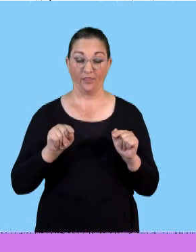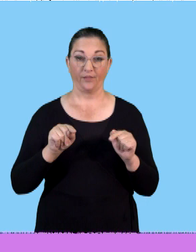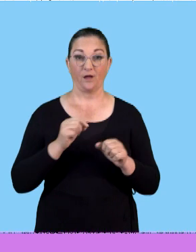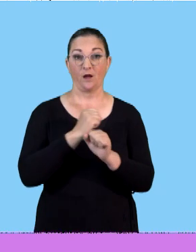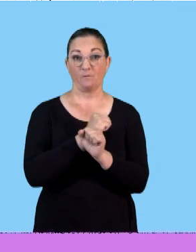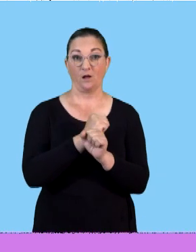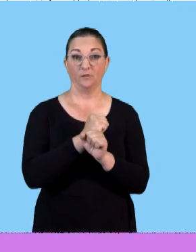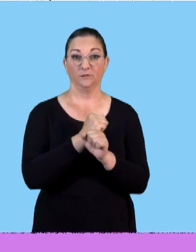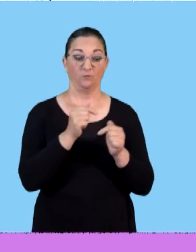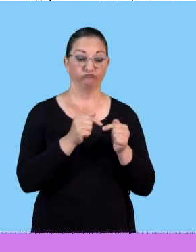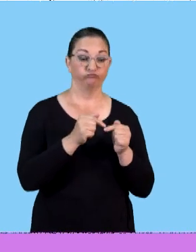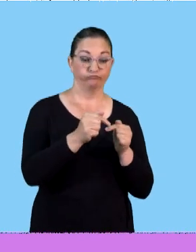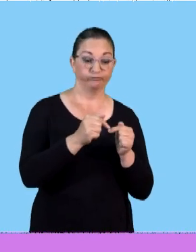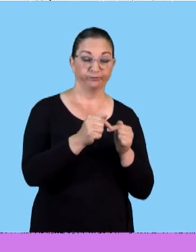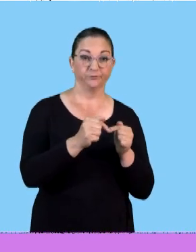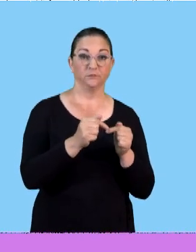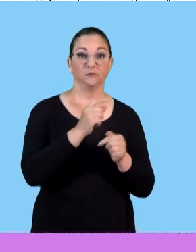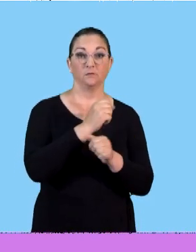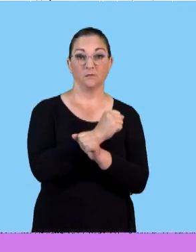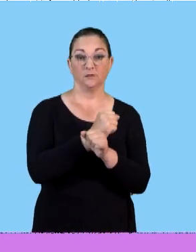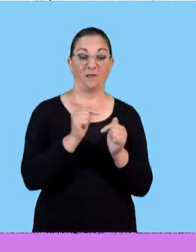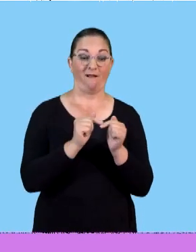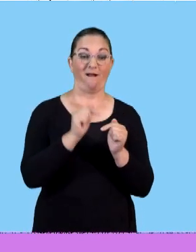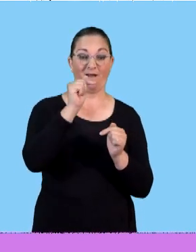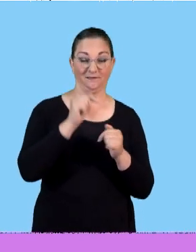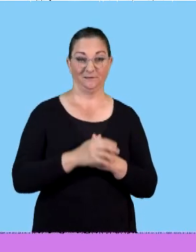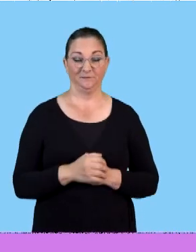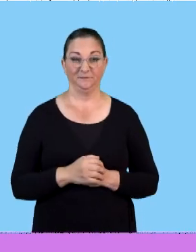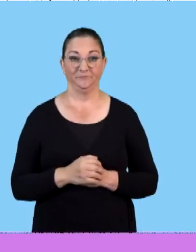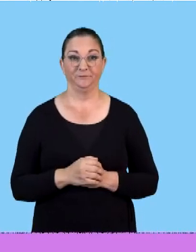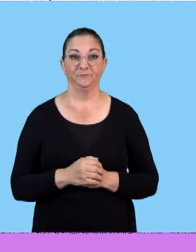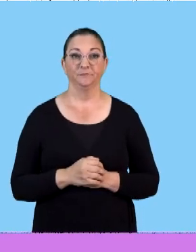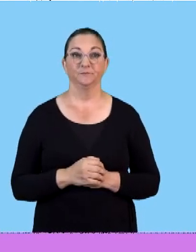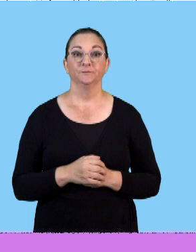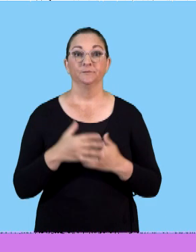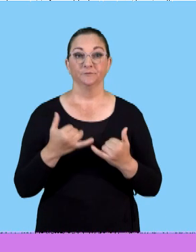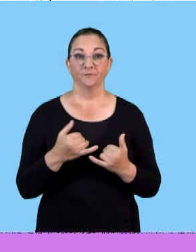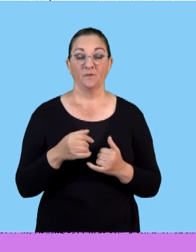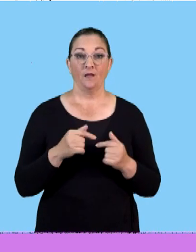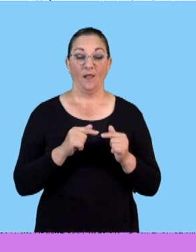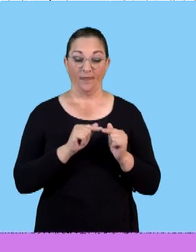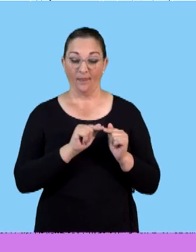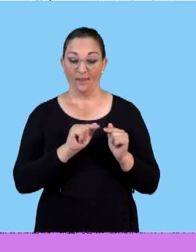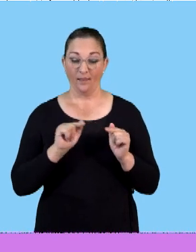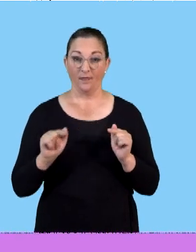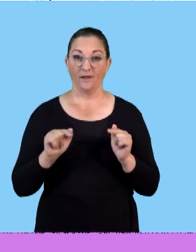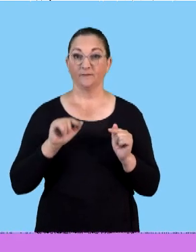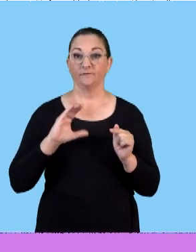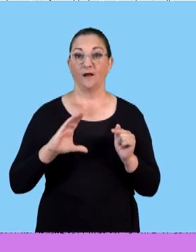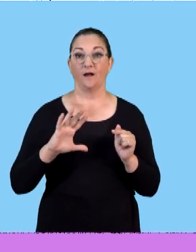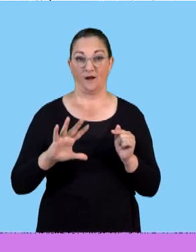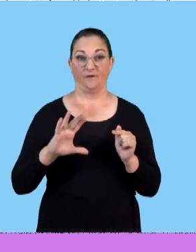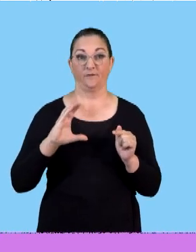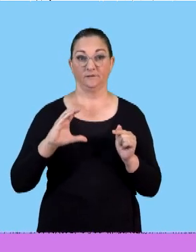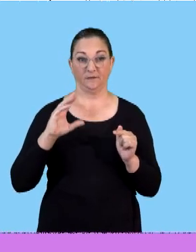length multiply by my width multiply by my height. Okay, so here the